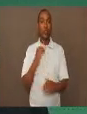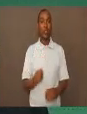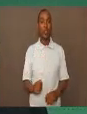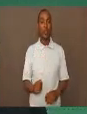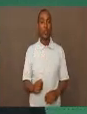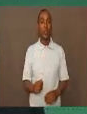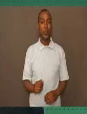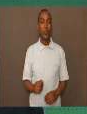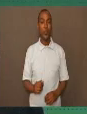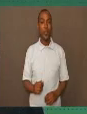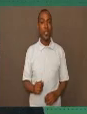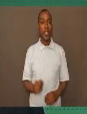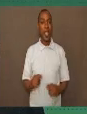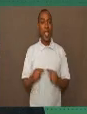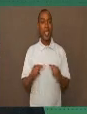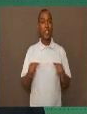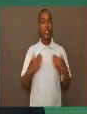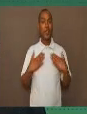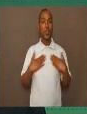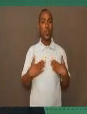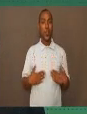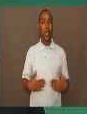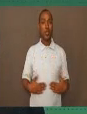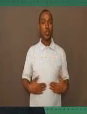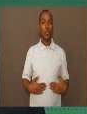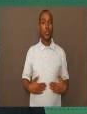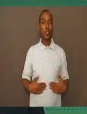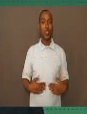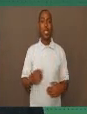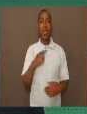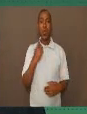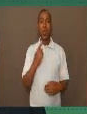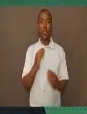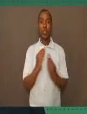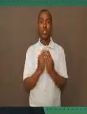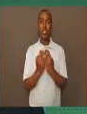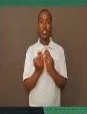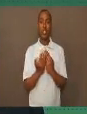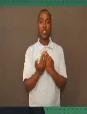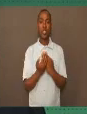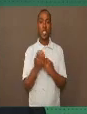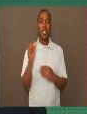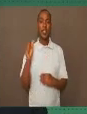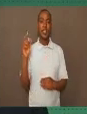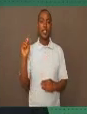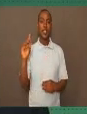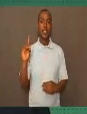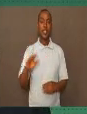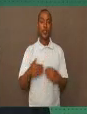There are antibiotics available that will treat most